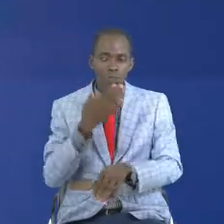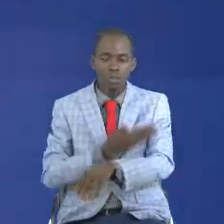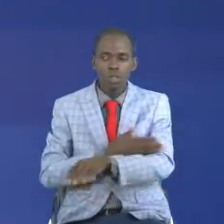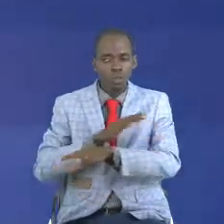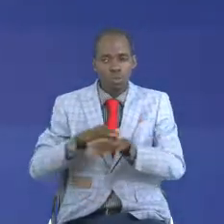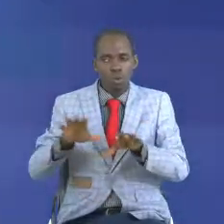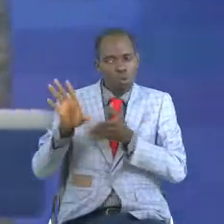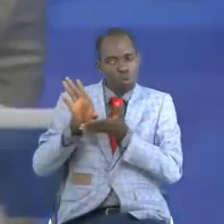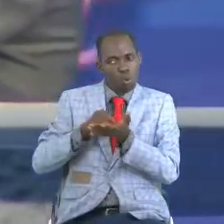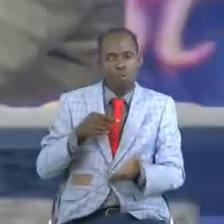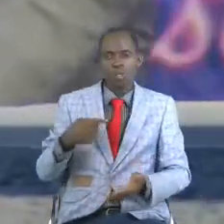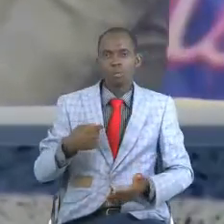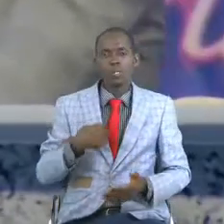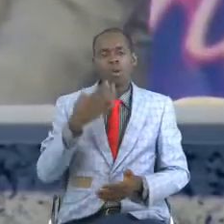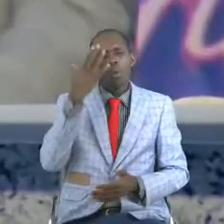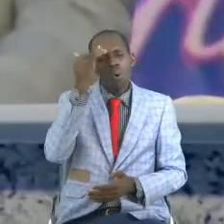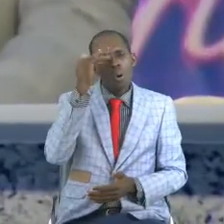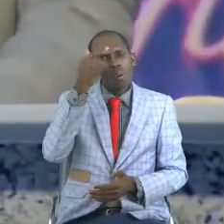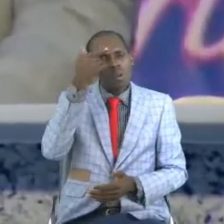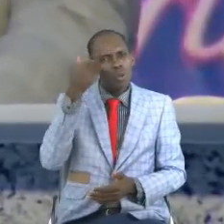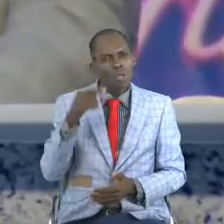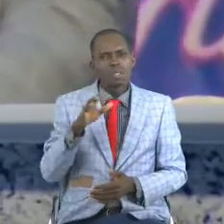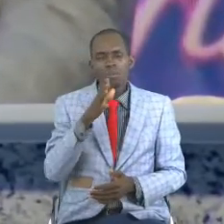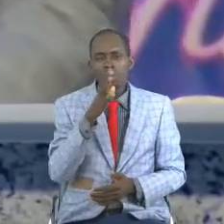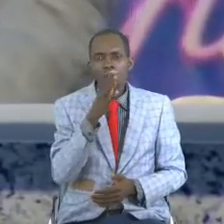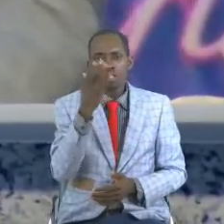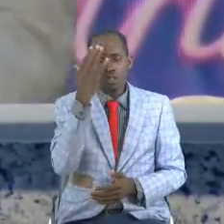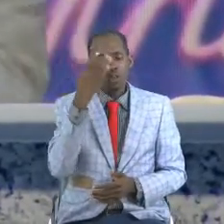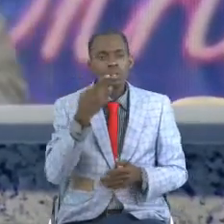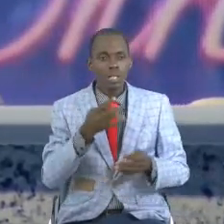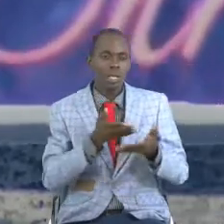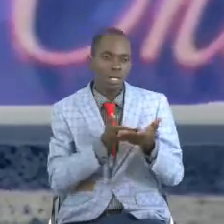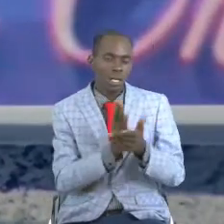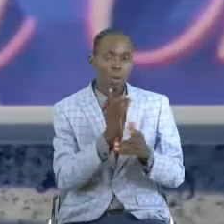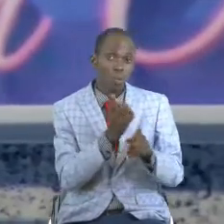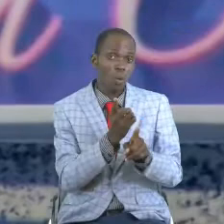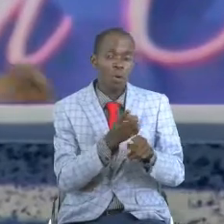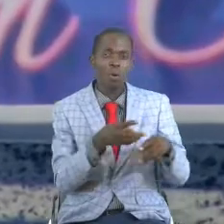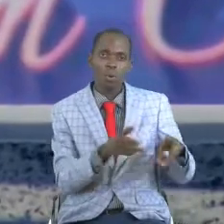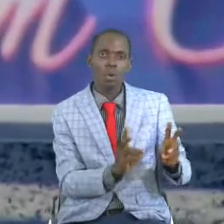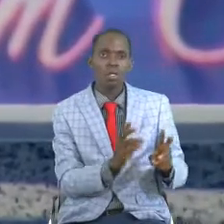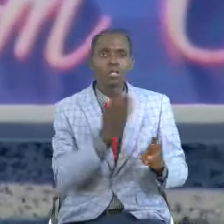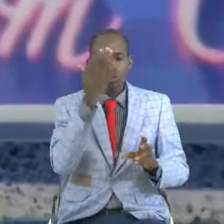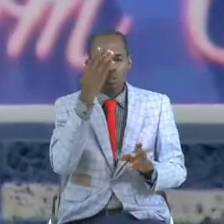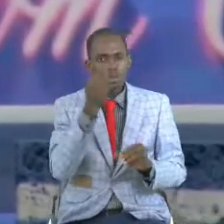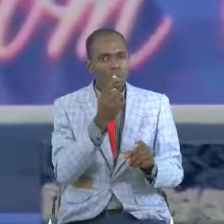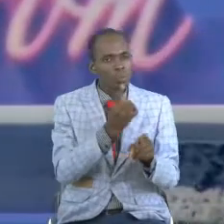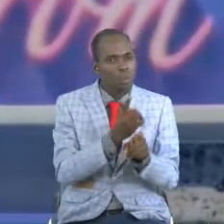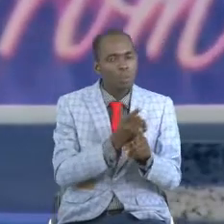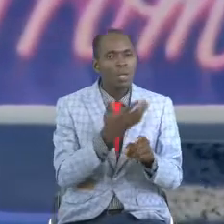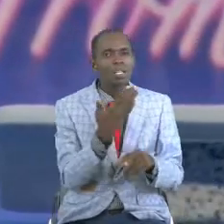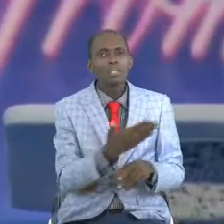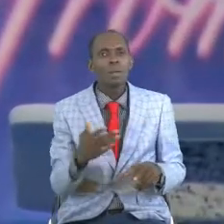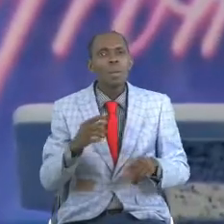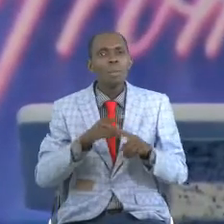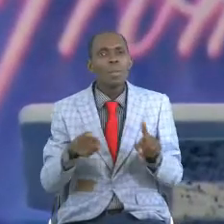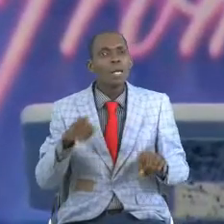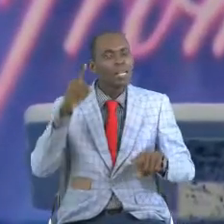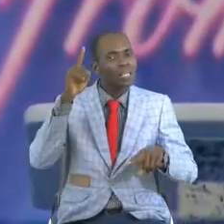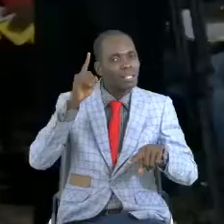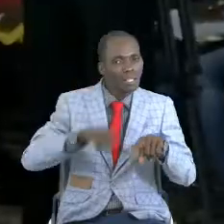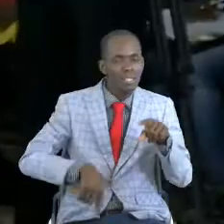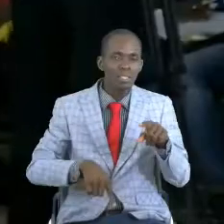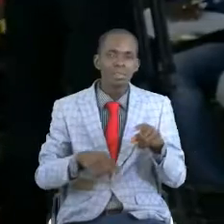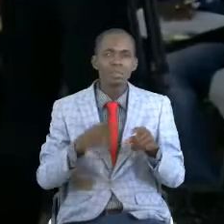Because they know the right way and the right thing, but they cannot, because